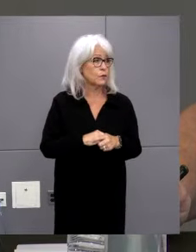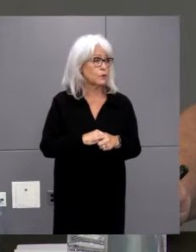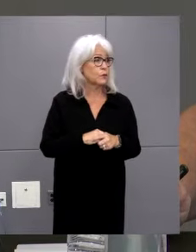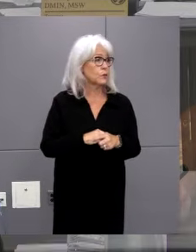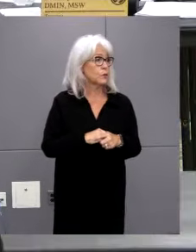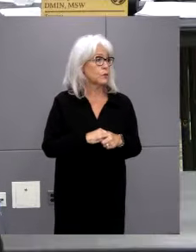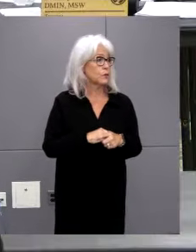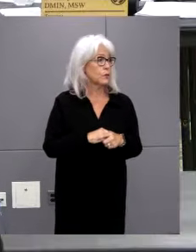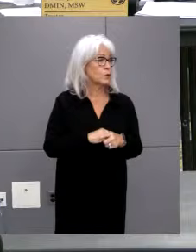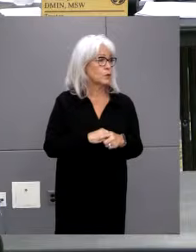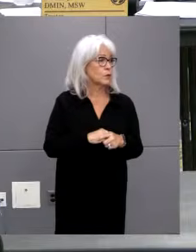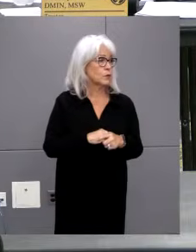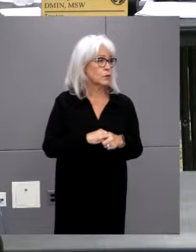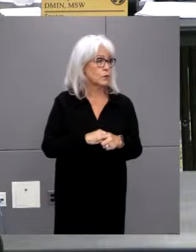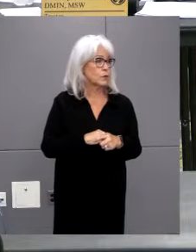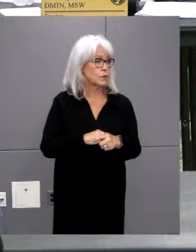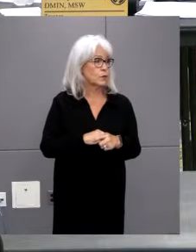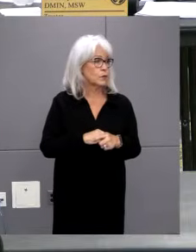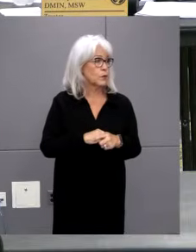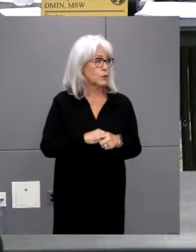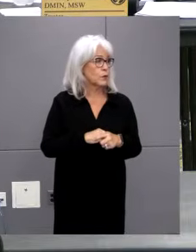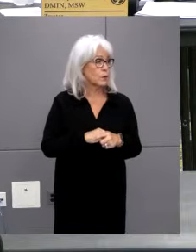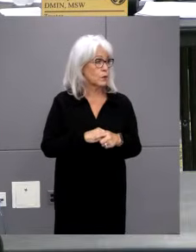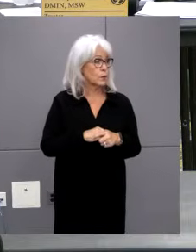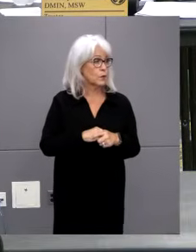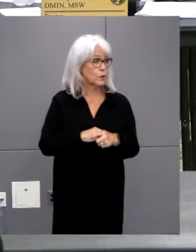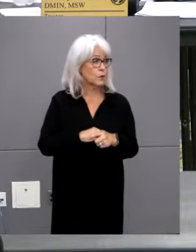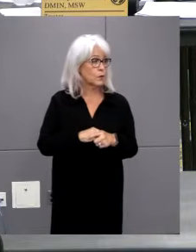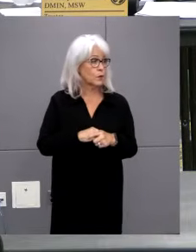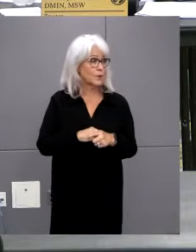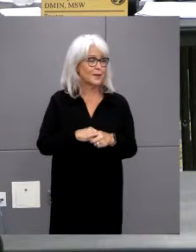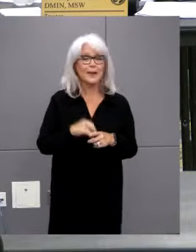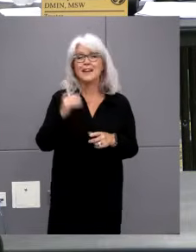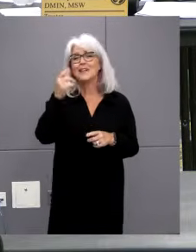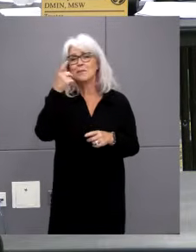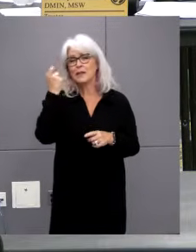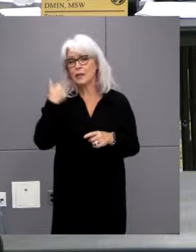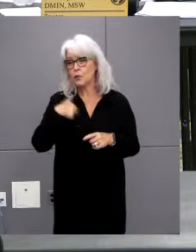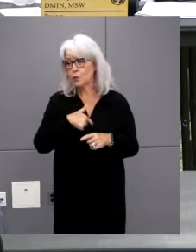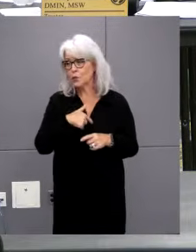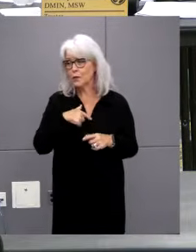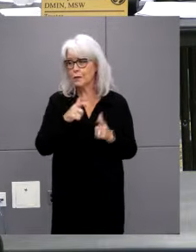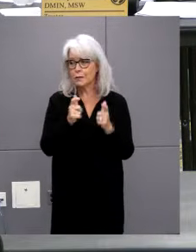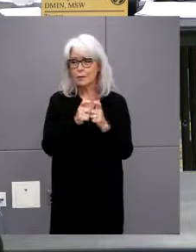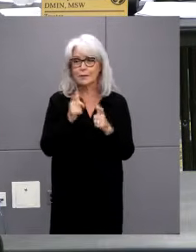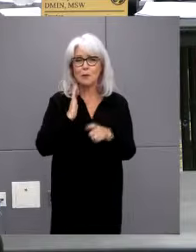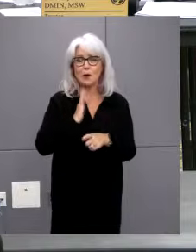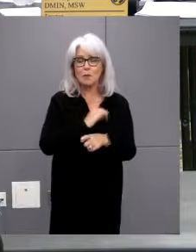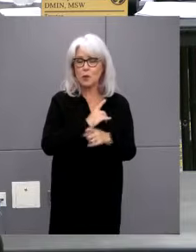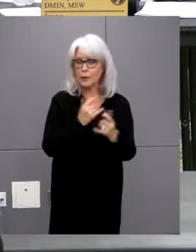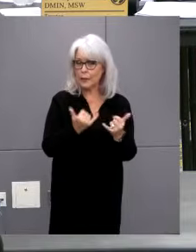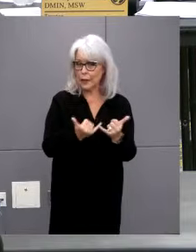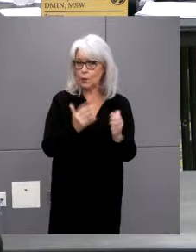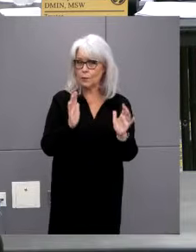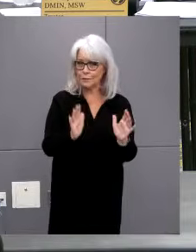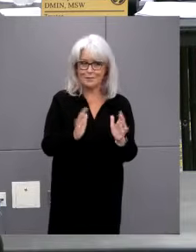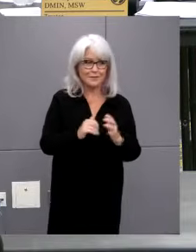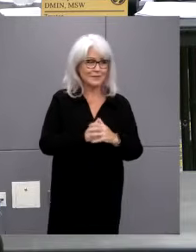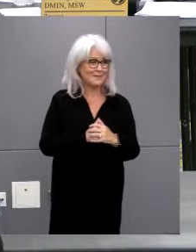Okay, since we're a small board now, I want to have